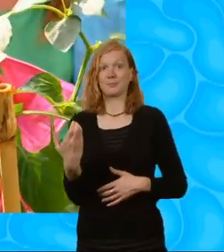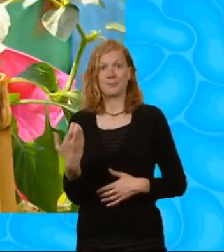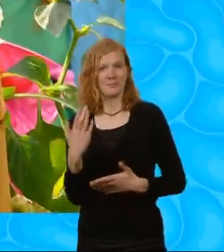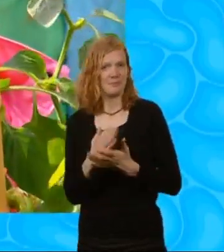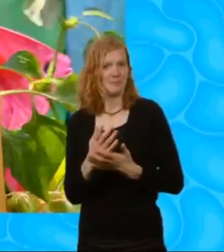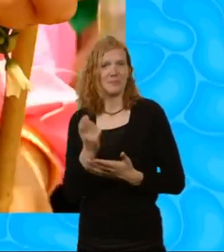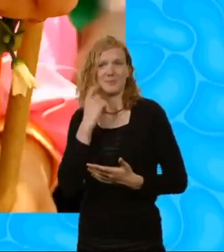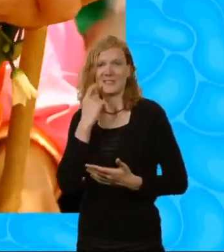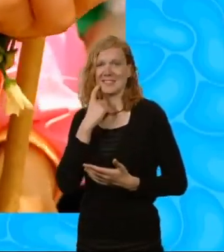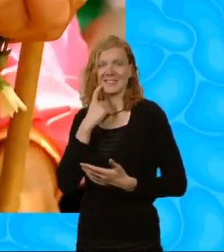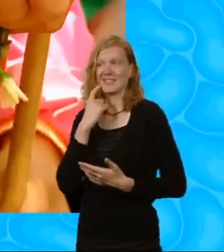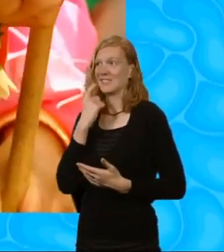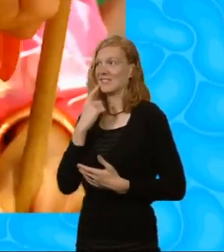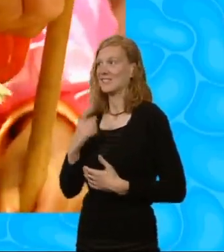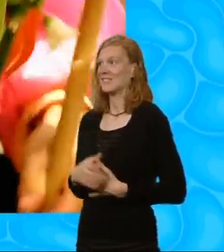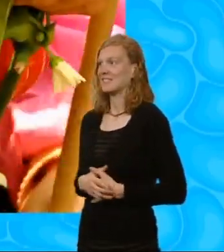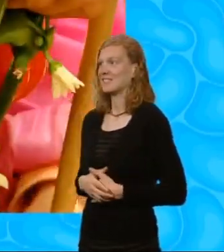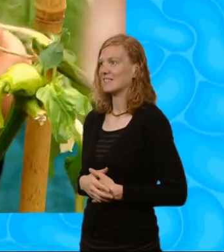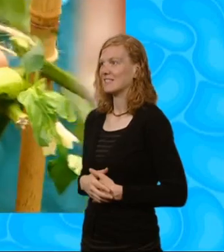And then pull.